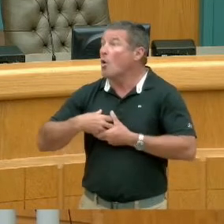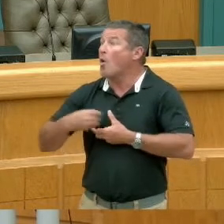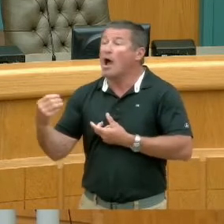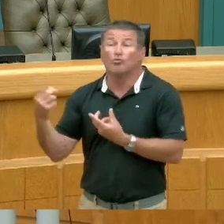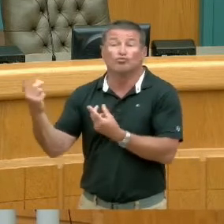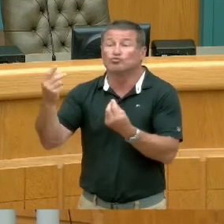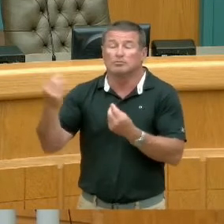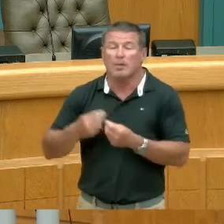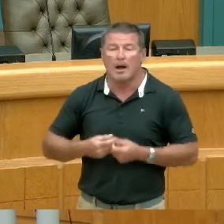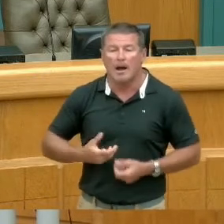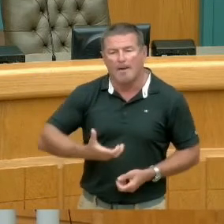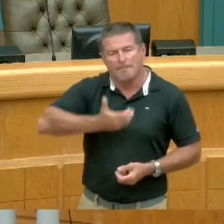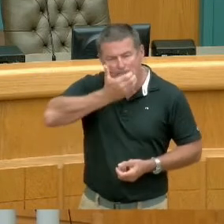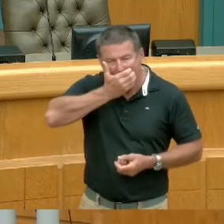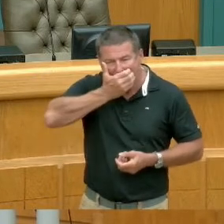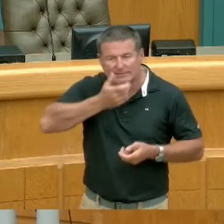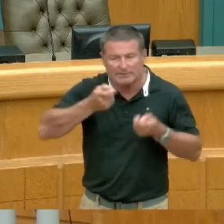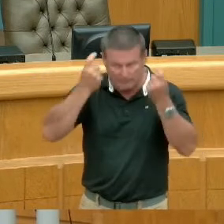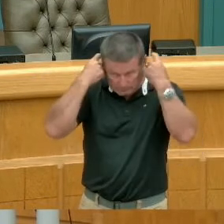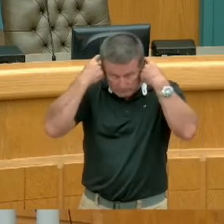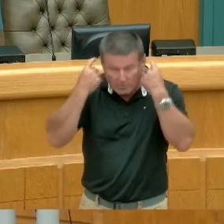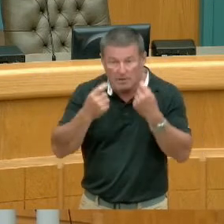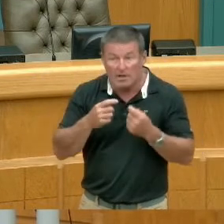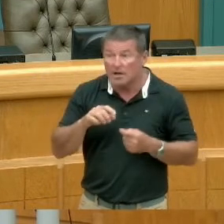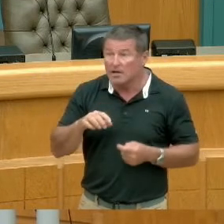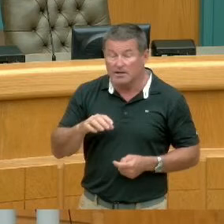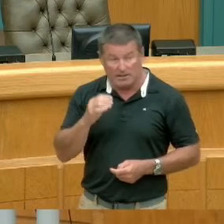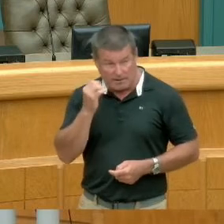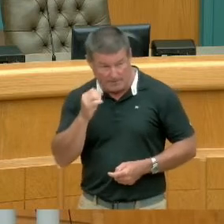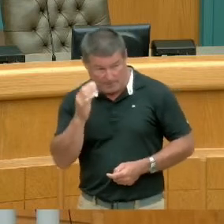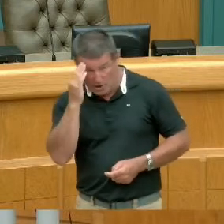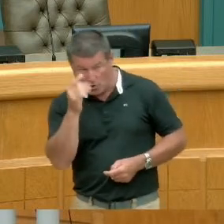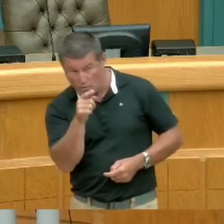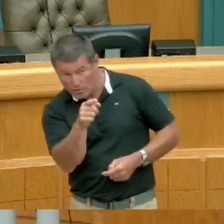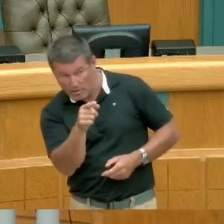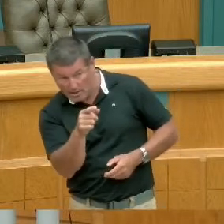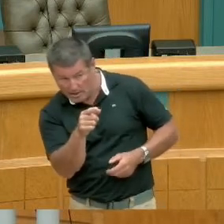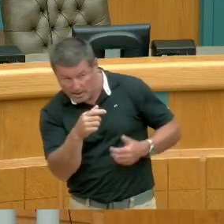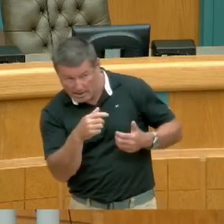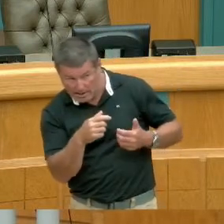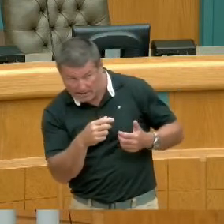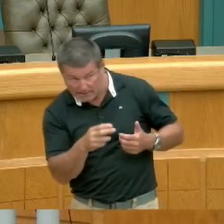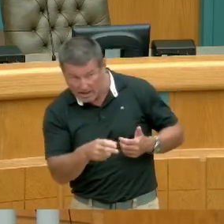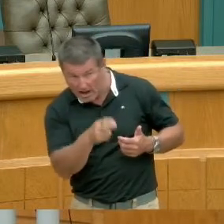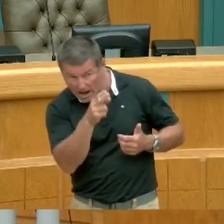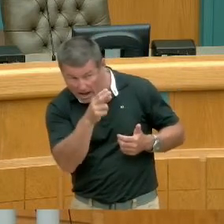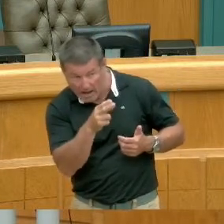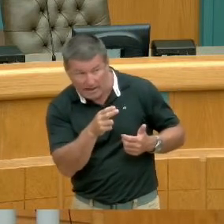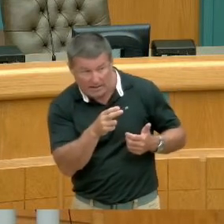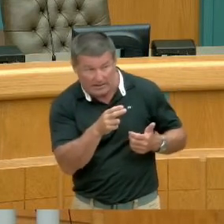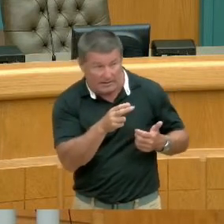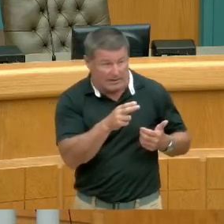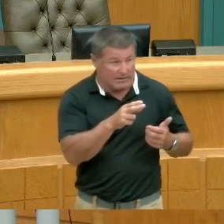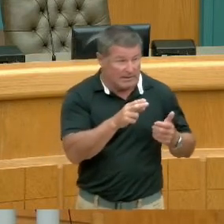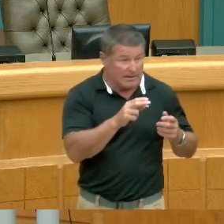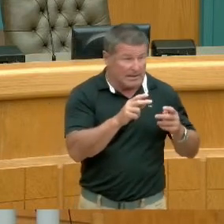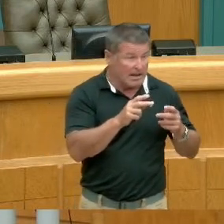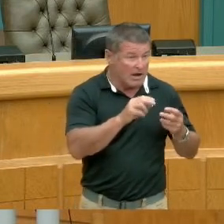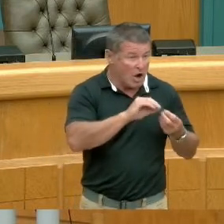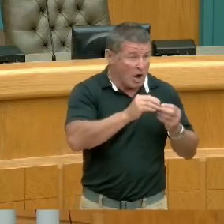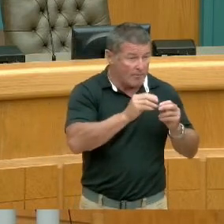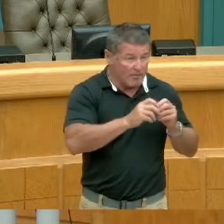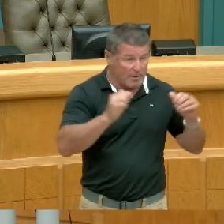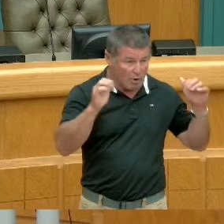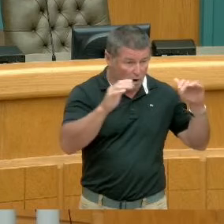public, especially if you're in areas that have high congregate settings, and disinfect frequently touch